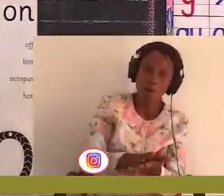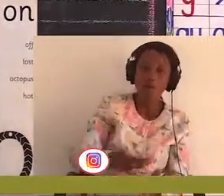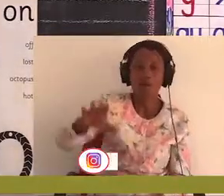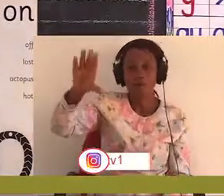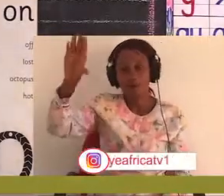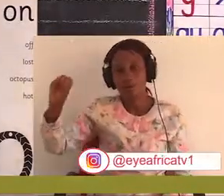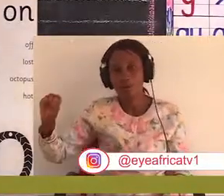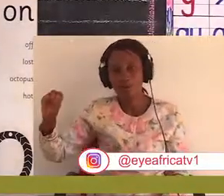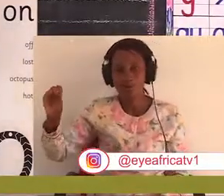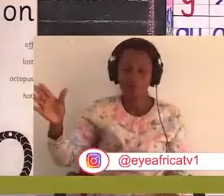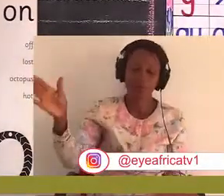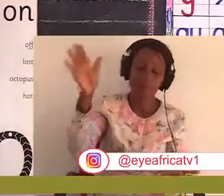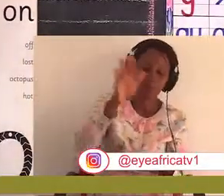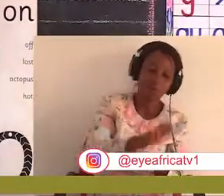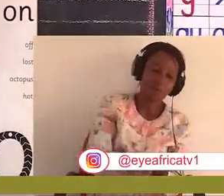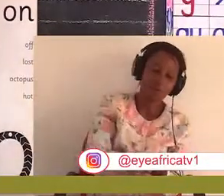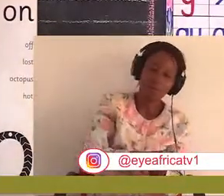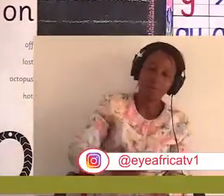on-off sound.